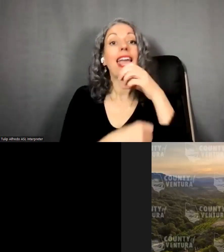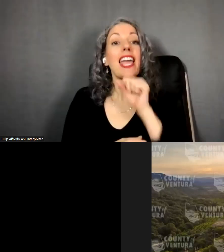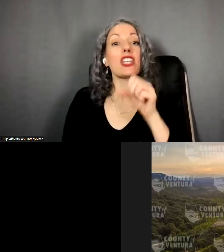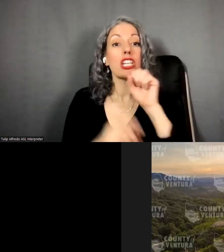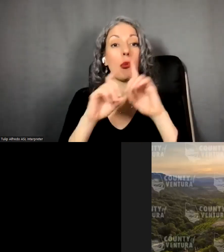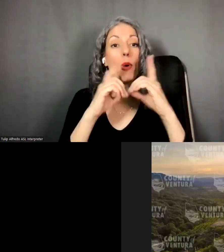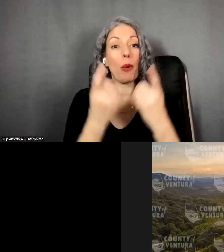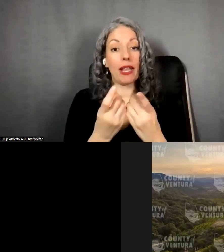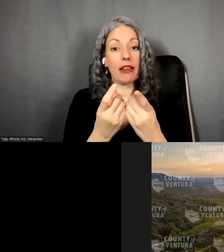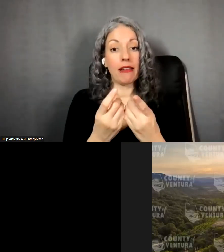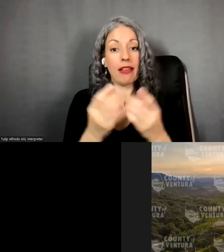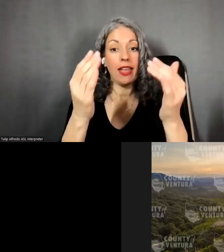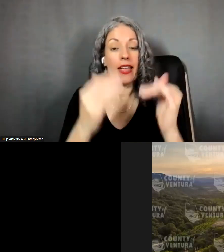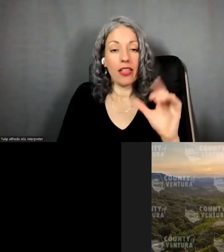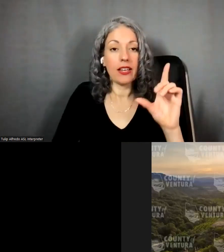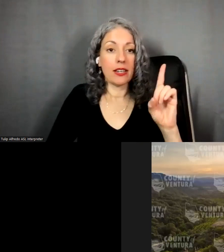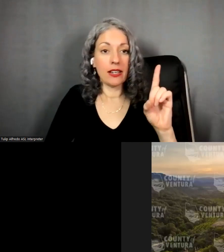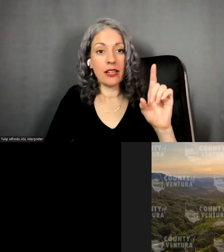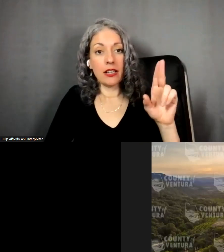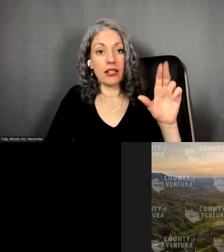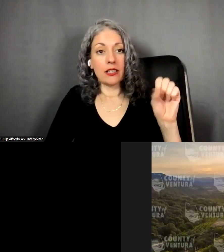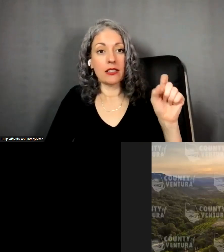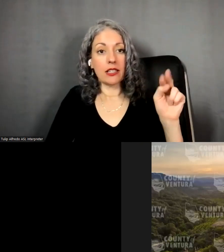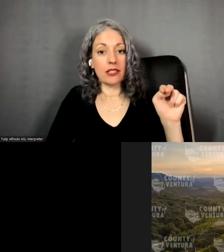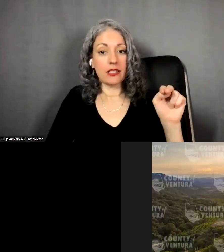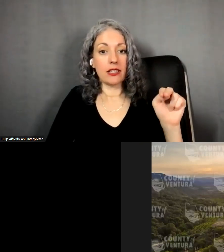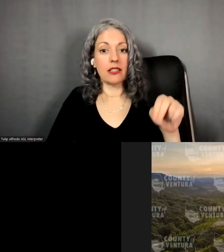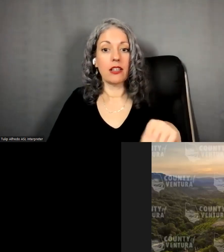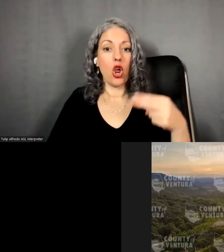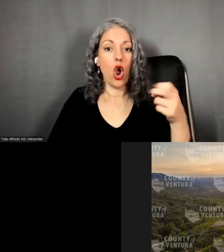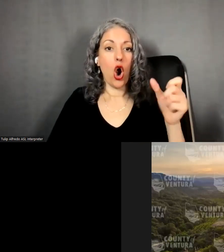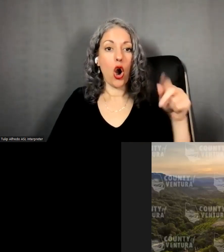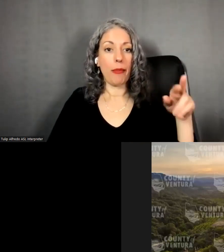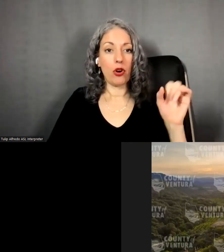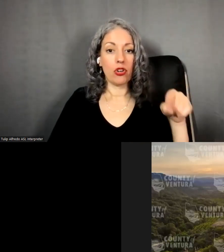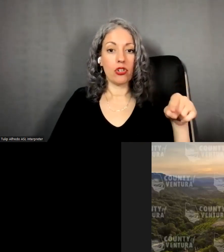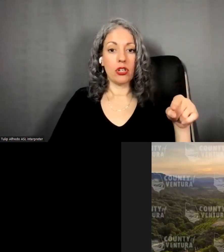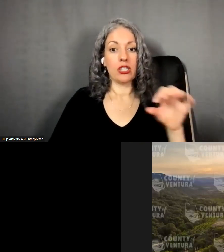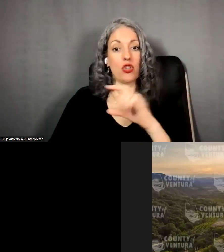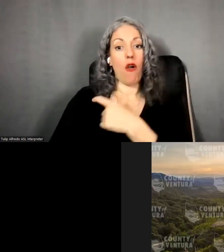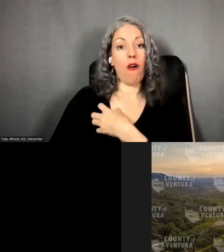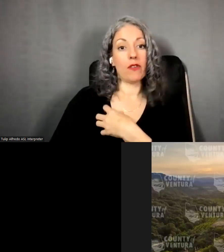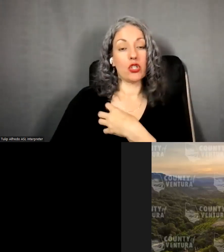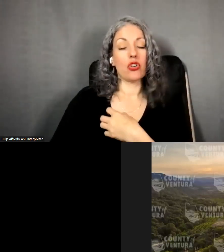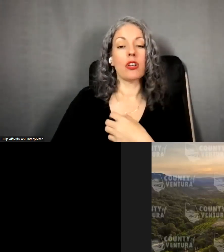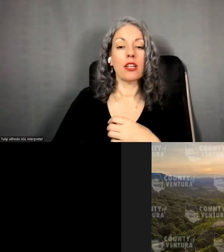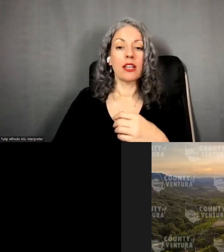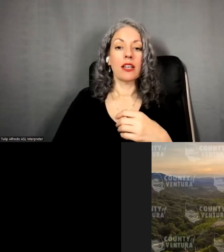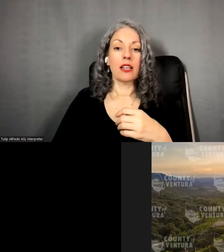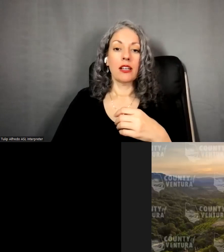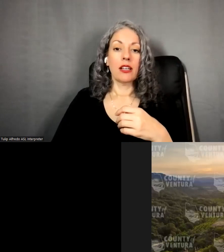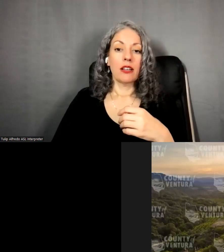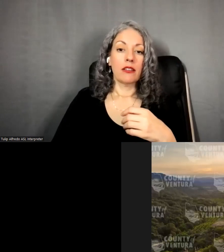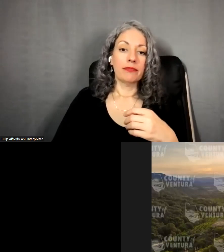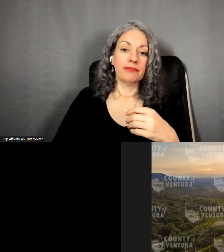from Dustin Harper, who is the Chief Strategy Officer at the Institute on Aging. And then finally, we will